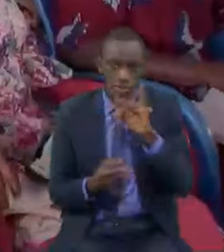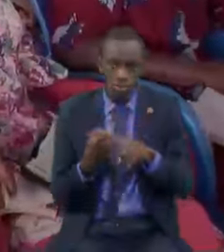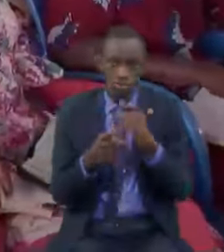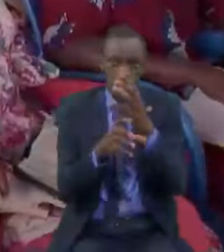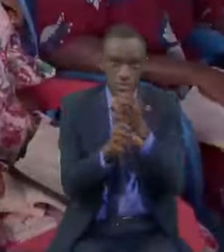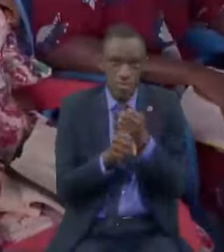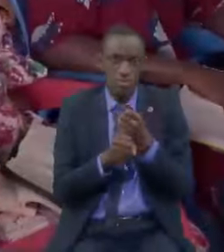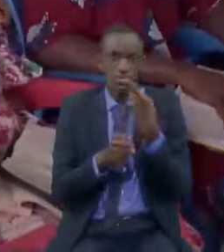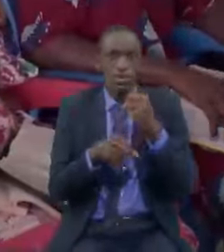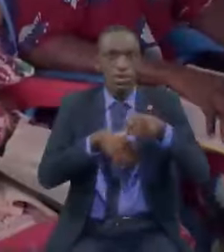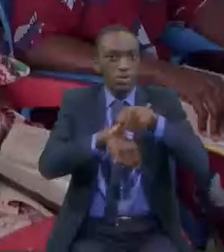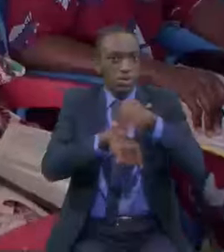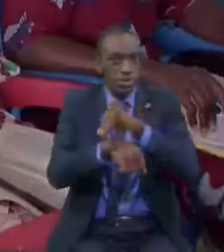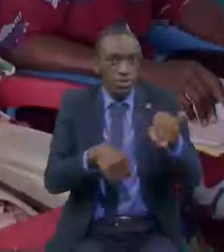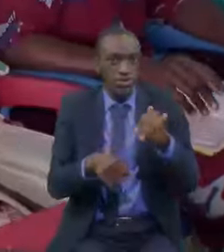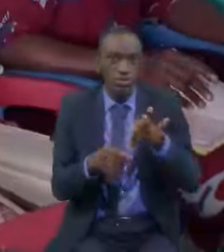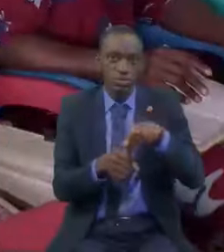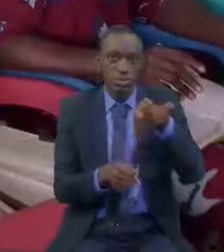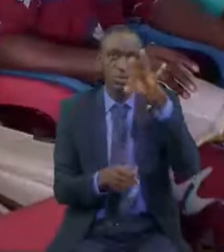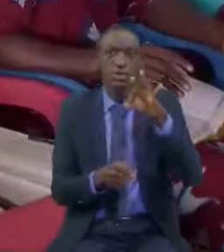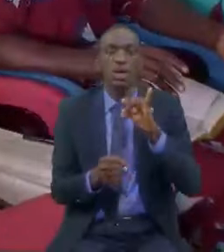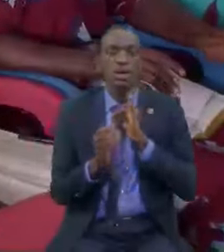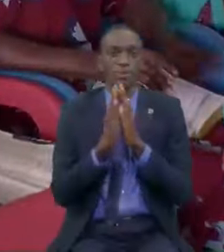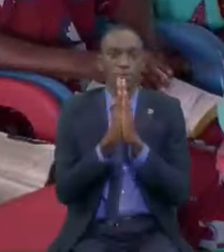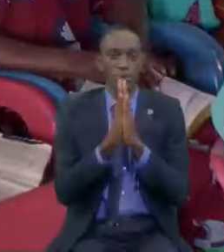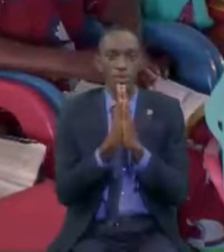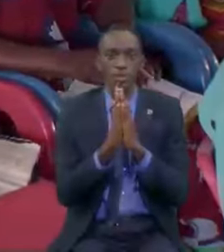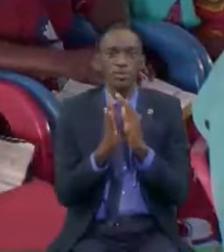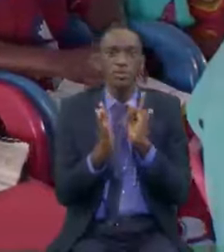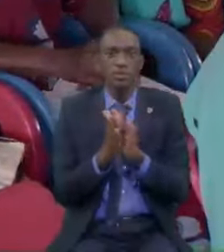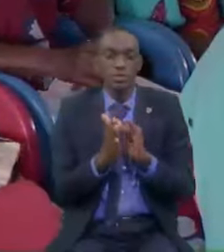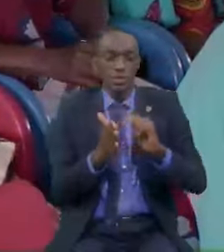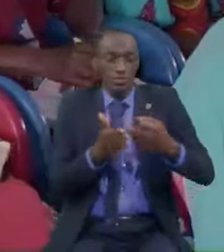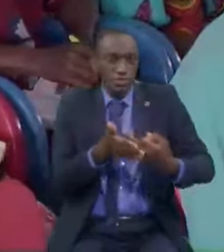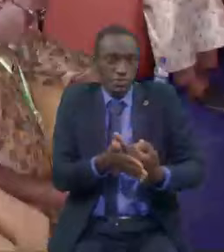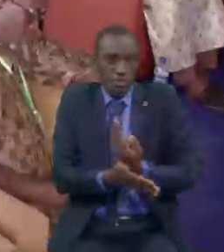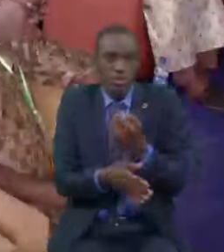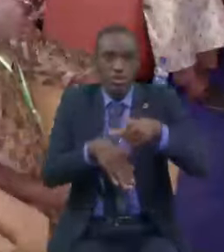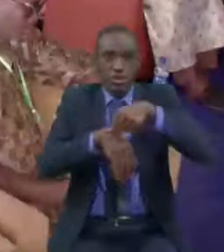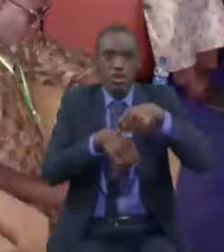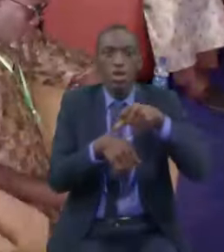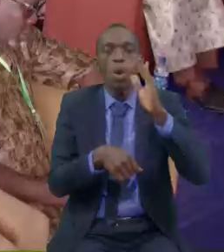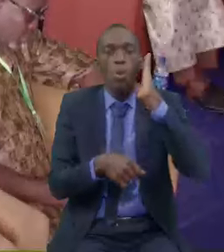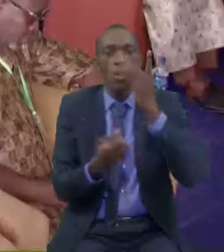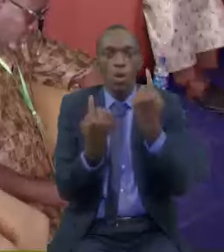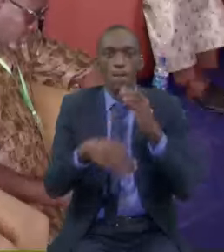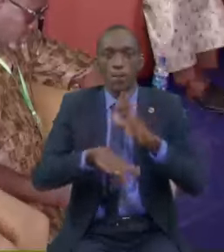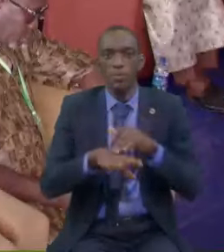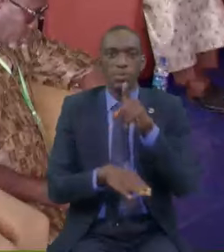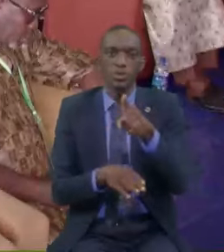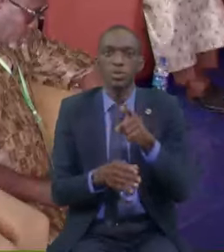anointing spirit. I pray a fresh anointing will come upon you. Amen. A